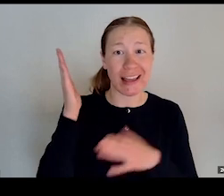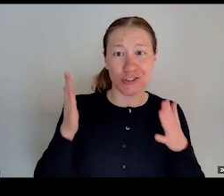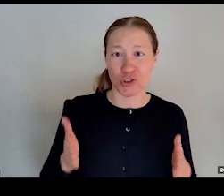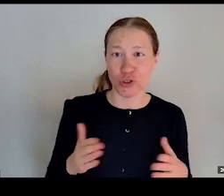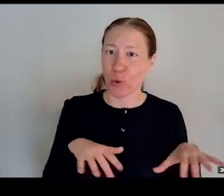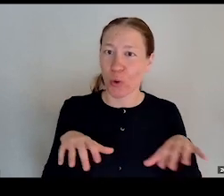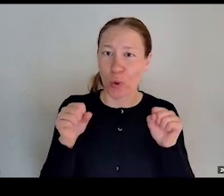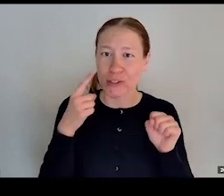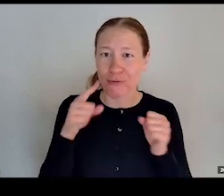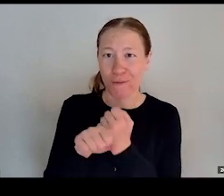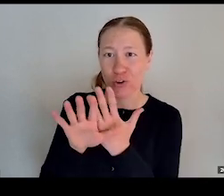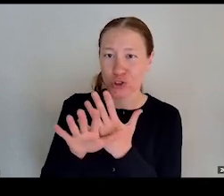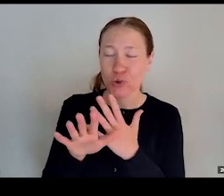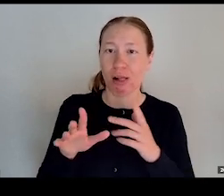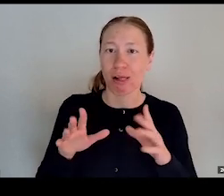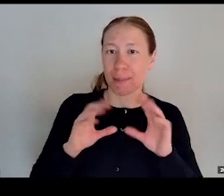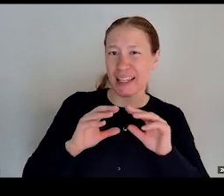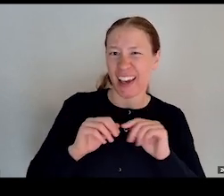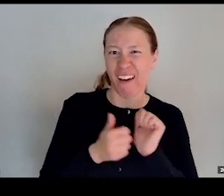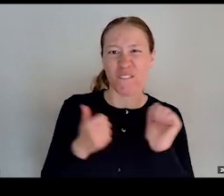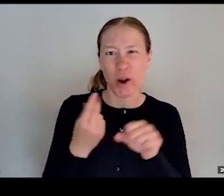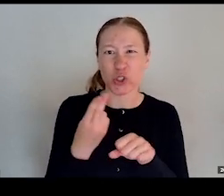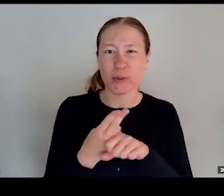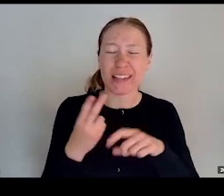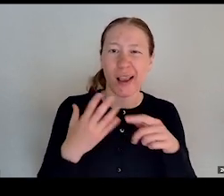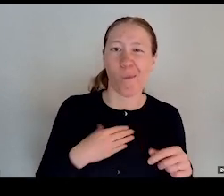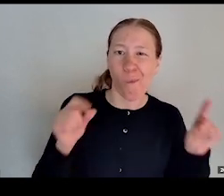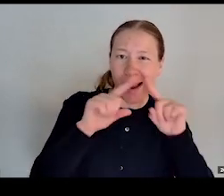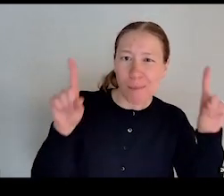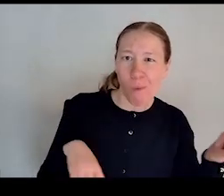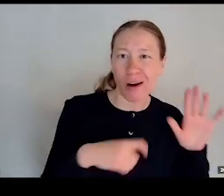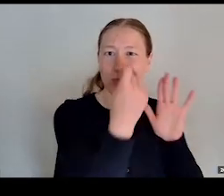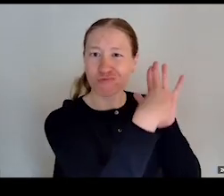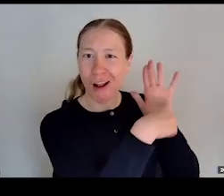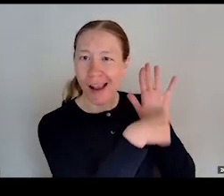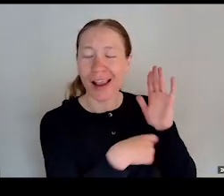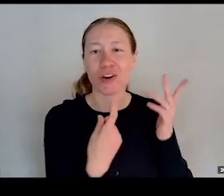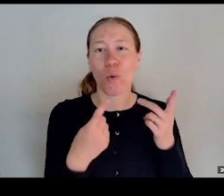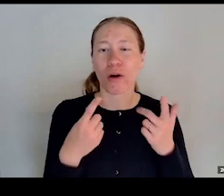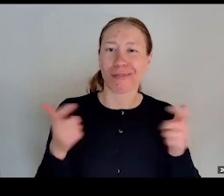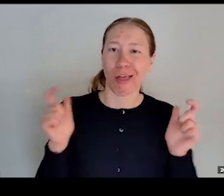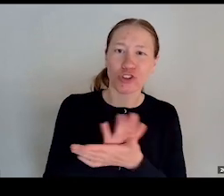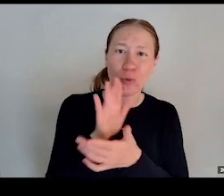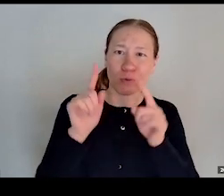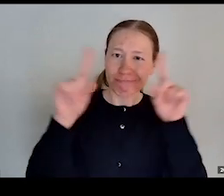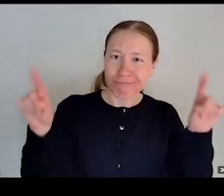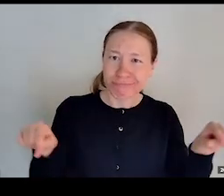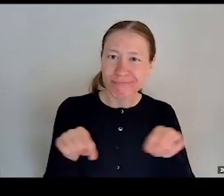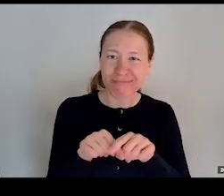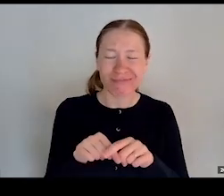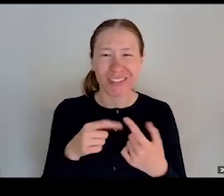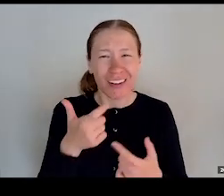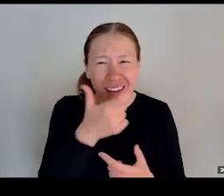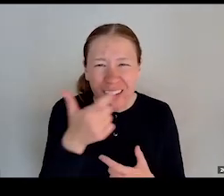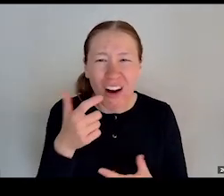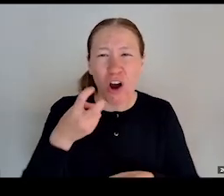a virtual meeting avoid using a whiteboard or a large poster board to write notes. It can be difficult for those who are attending remotely to be